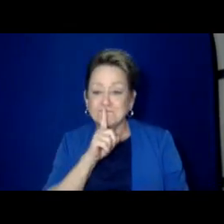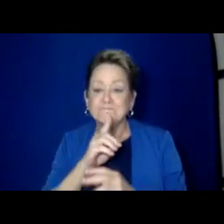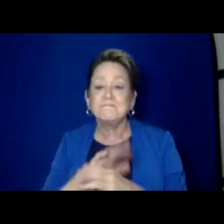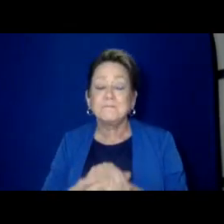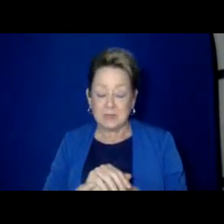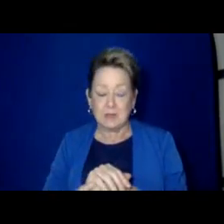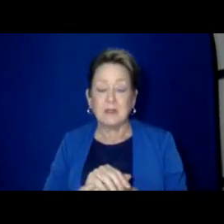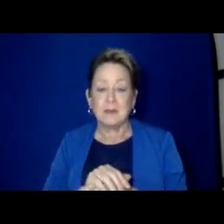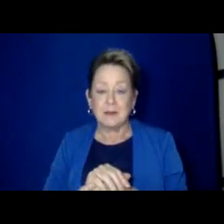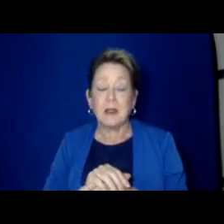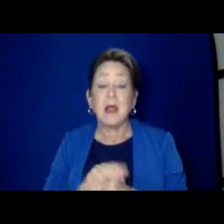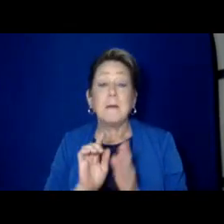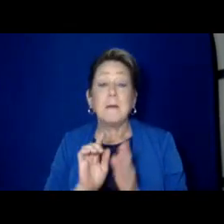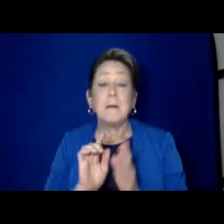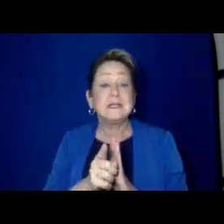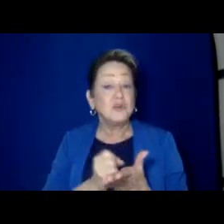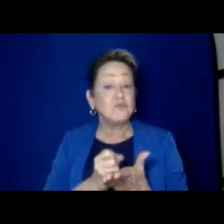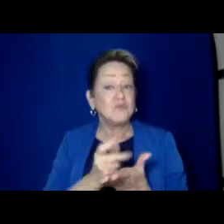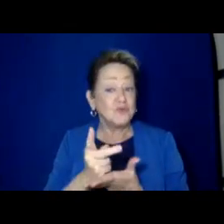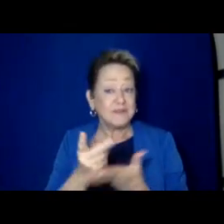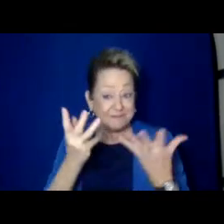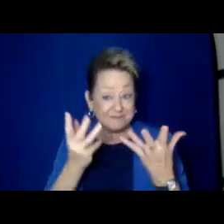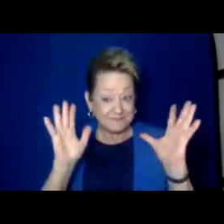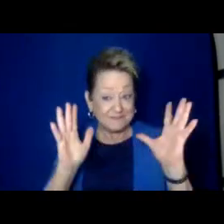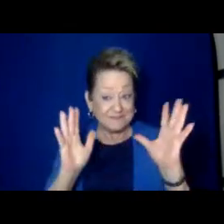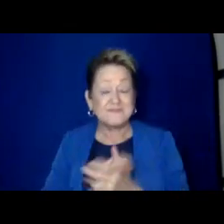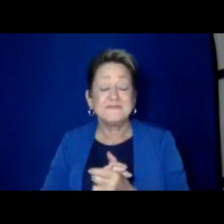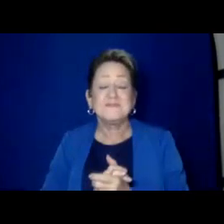Okay, meeting minutes are approved.